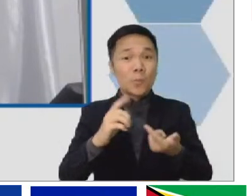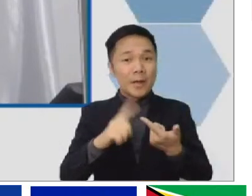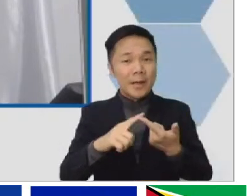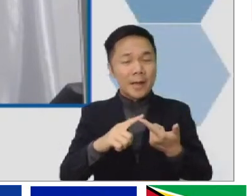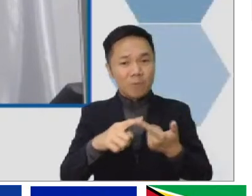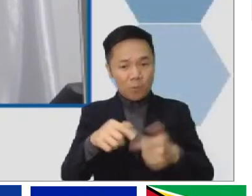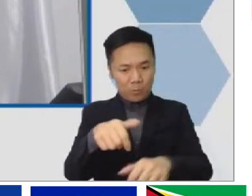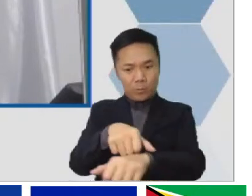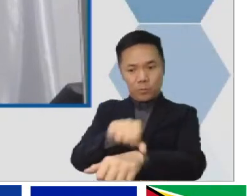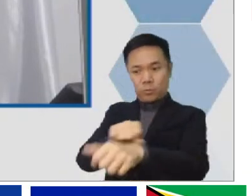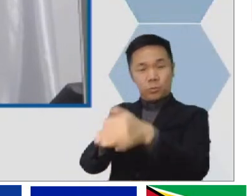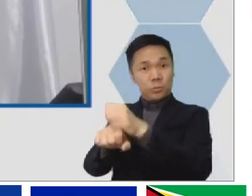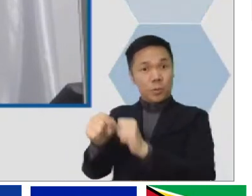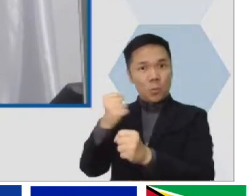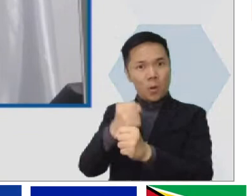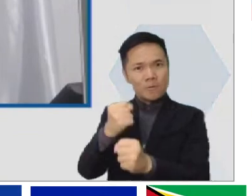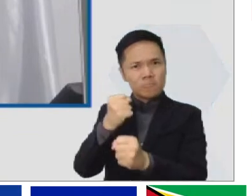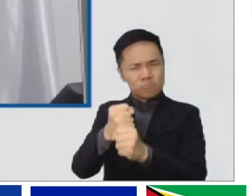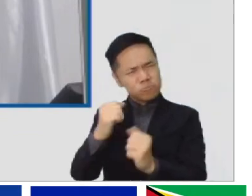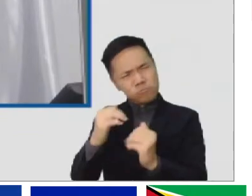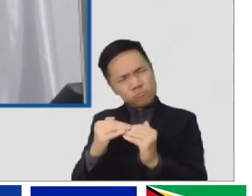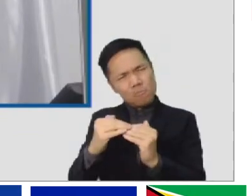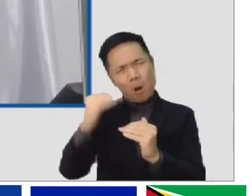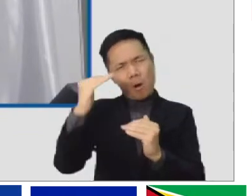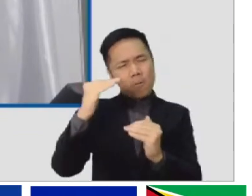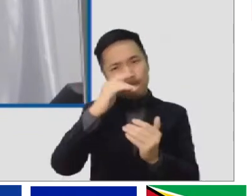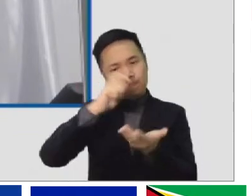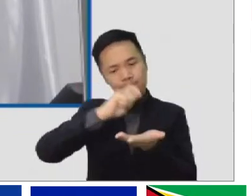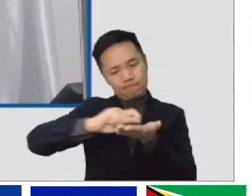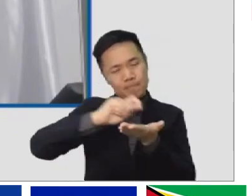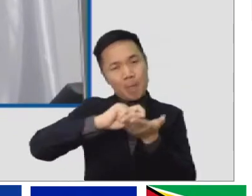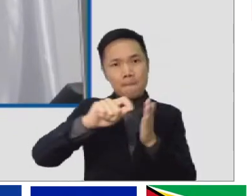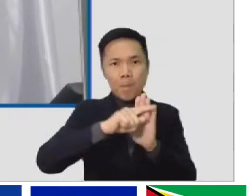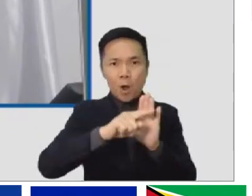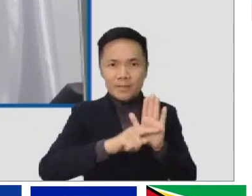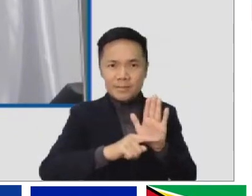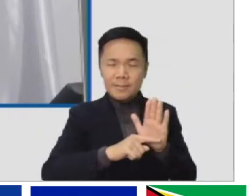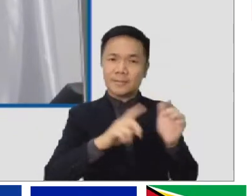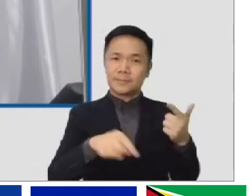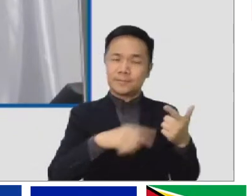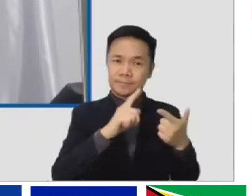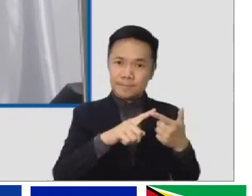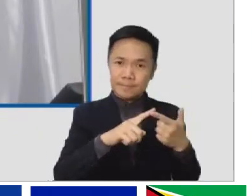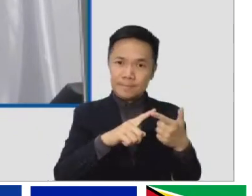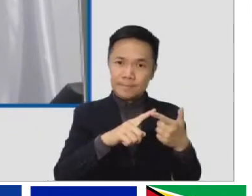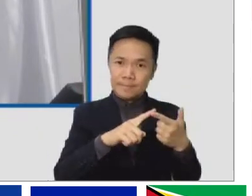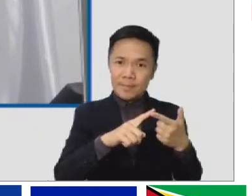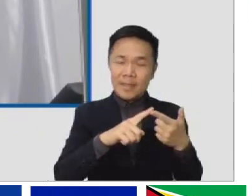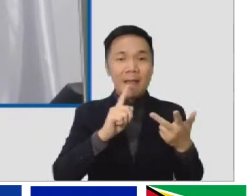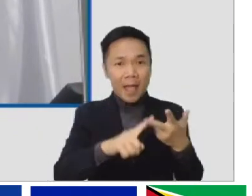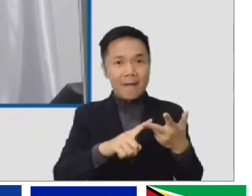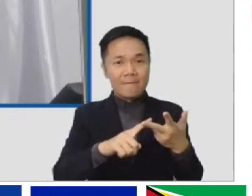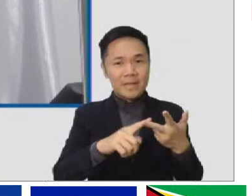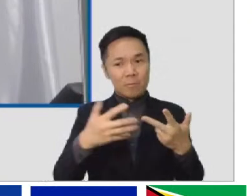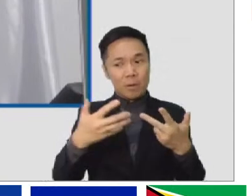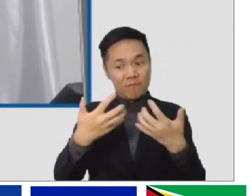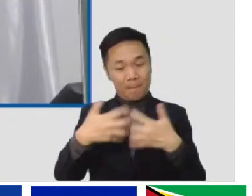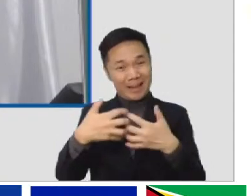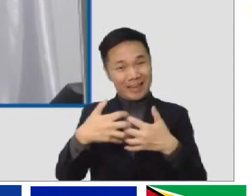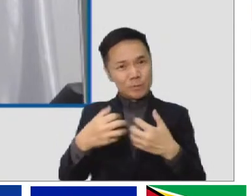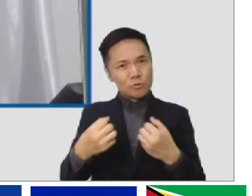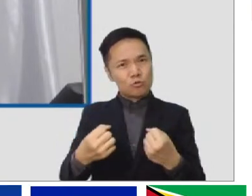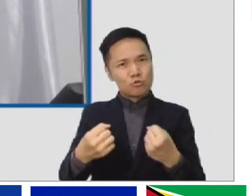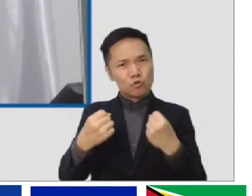policies and for us to be able to continue working with our mechanism and to face these biological threats through